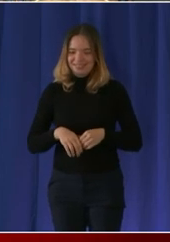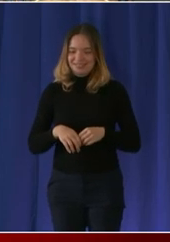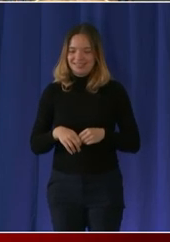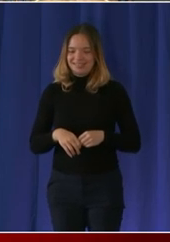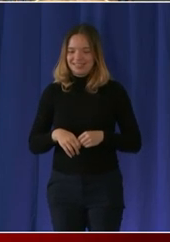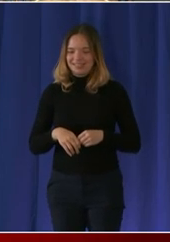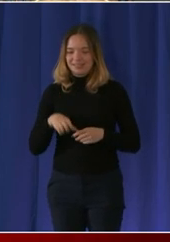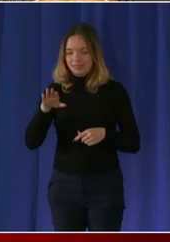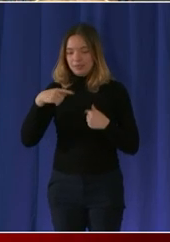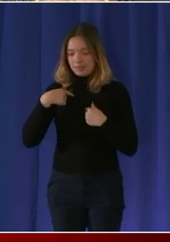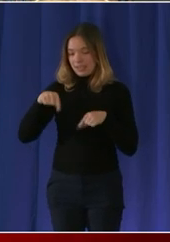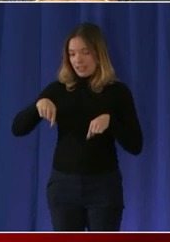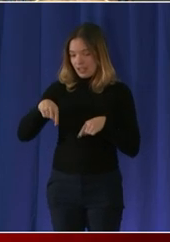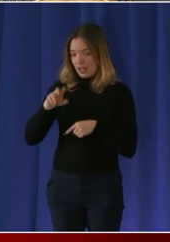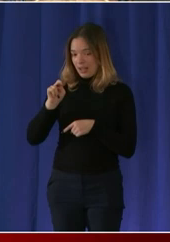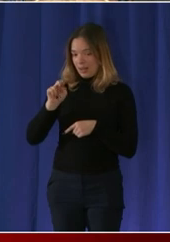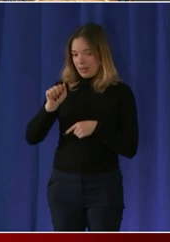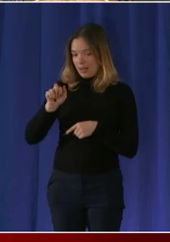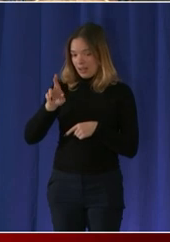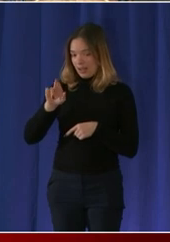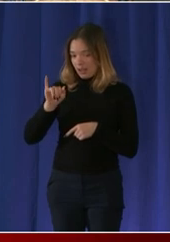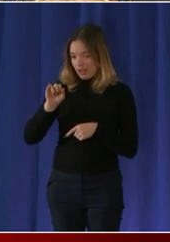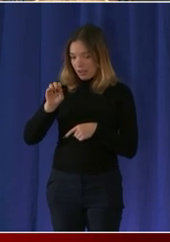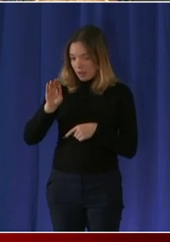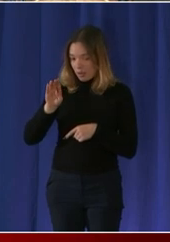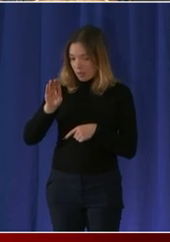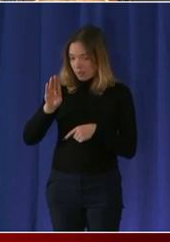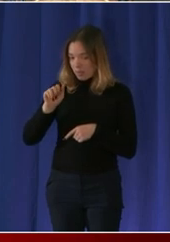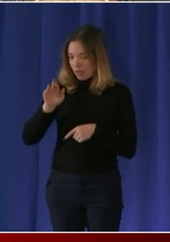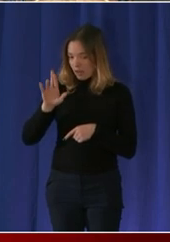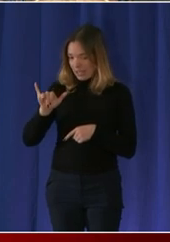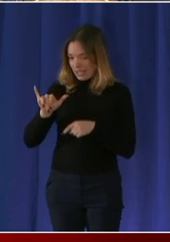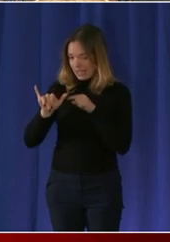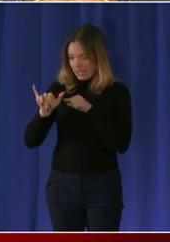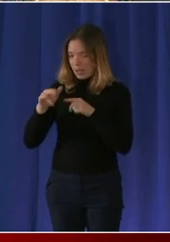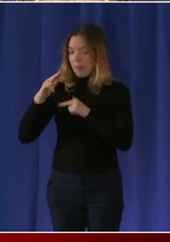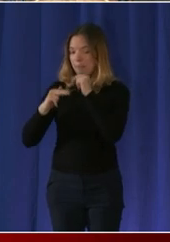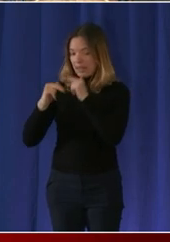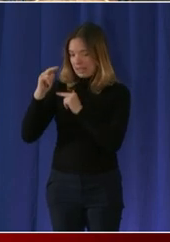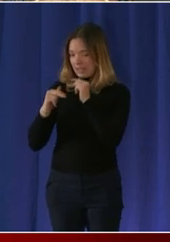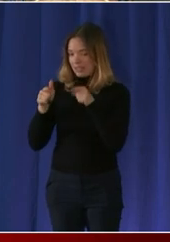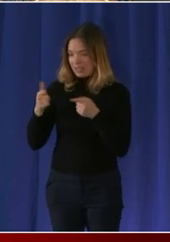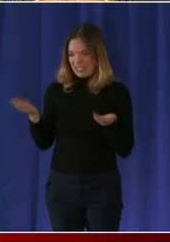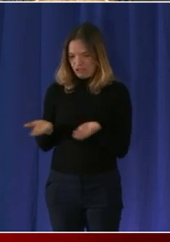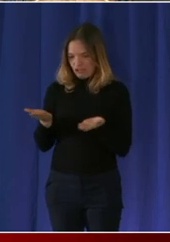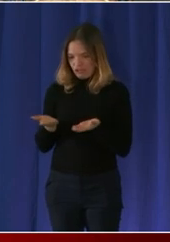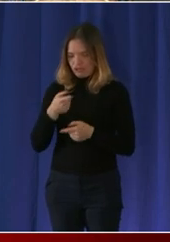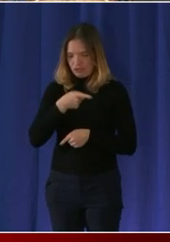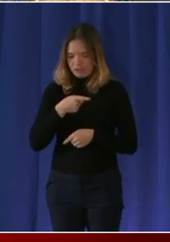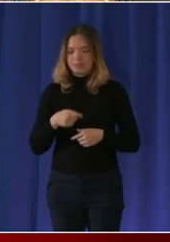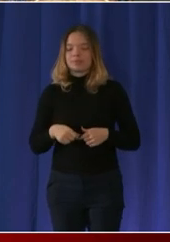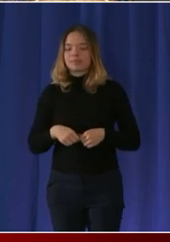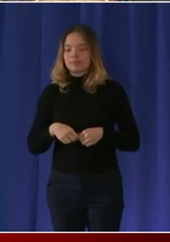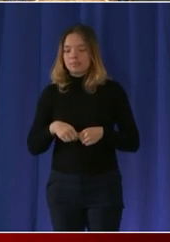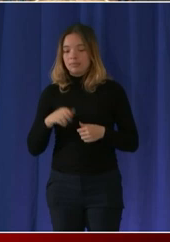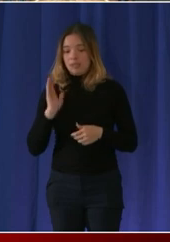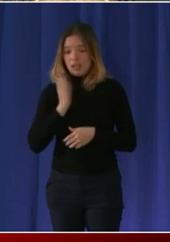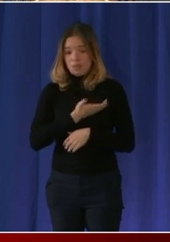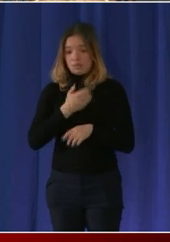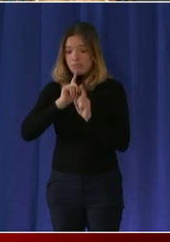Barry building to provide a briefing to D.C. residents on the district's response